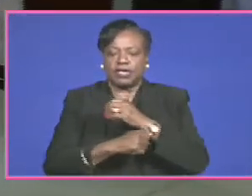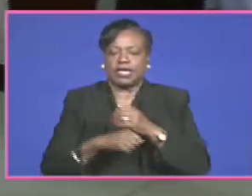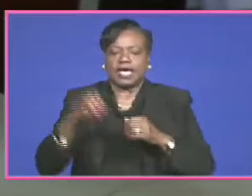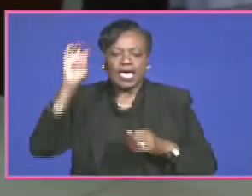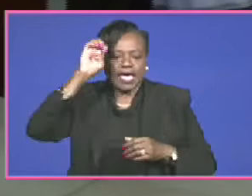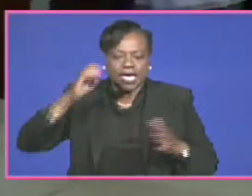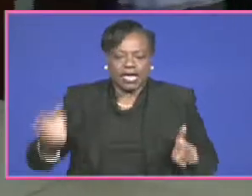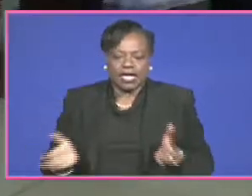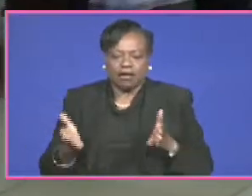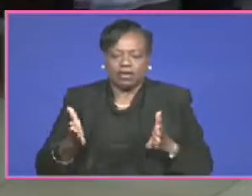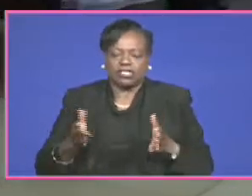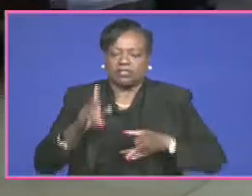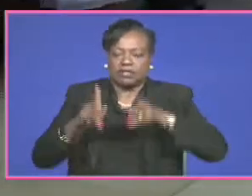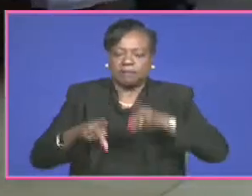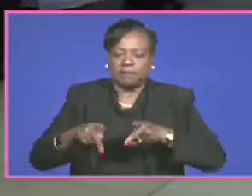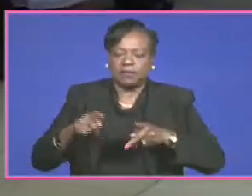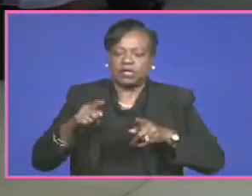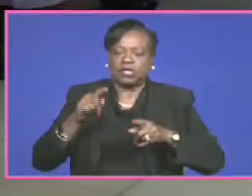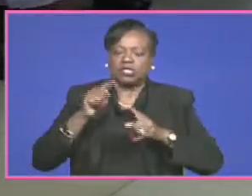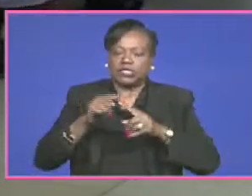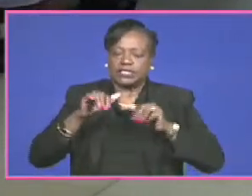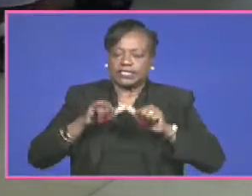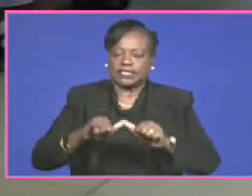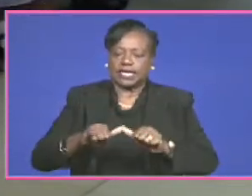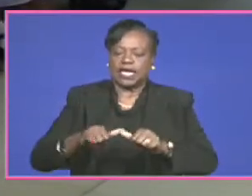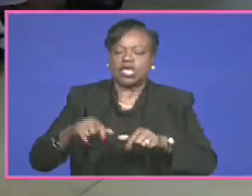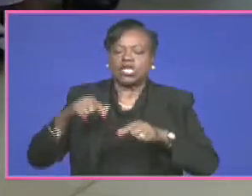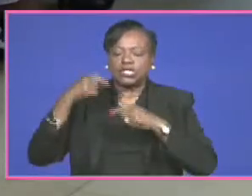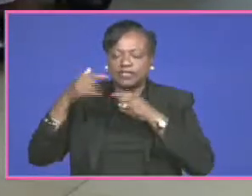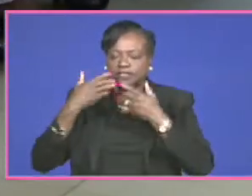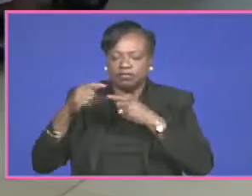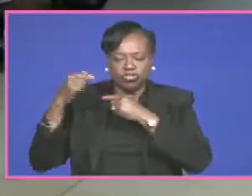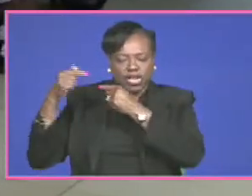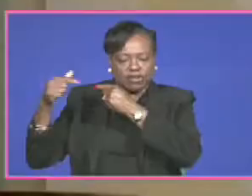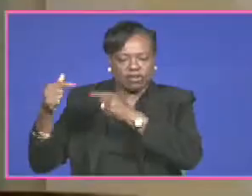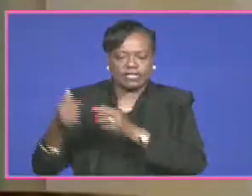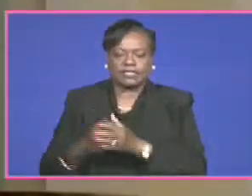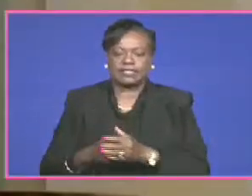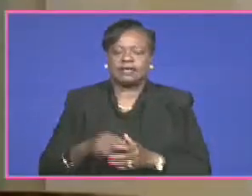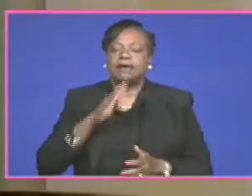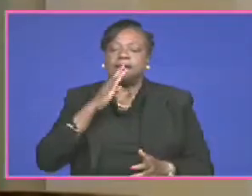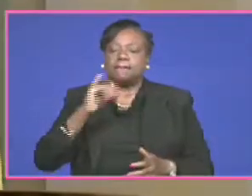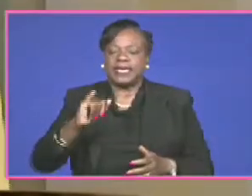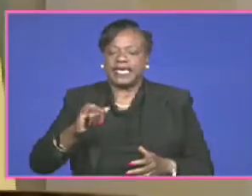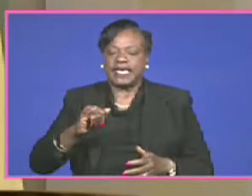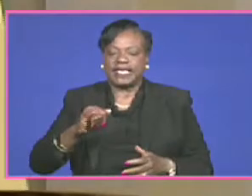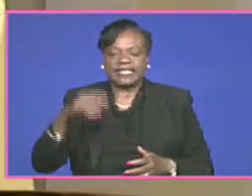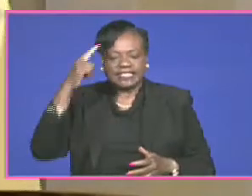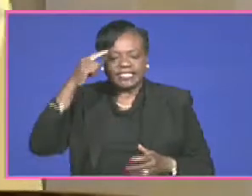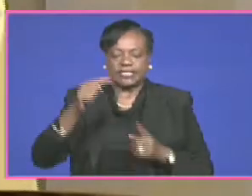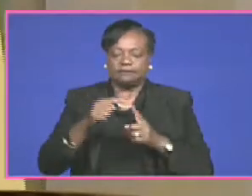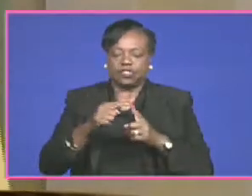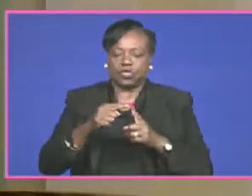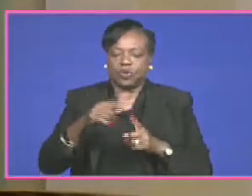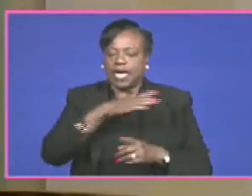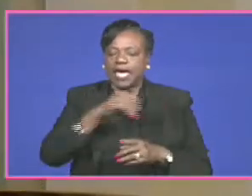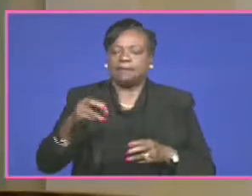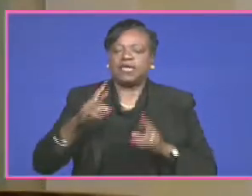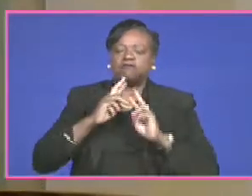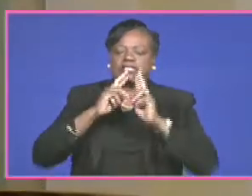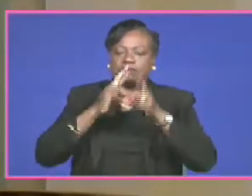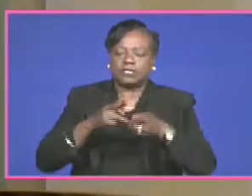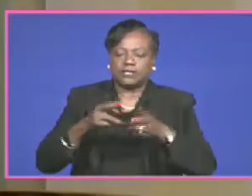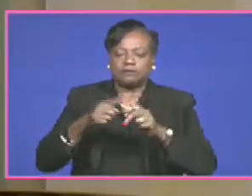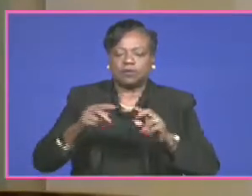encouraged the congregation to always remain generous. Being sensitive to and being responsive to the pain